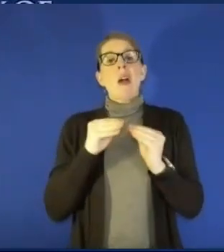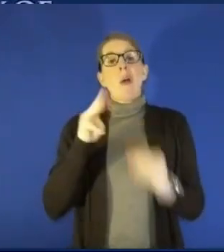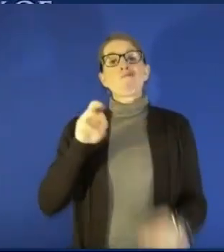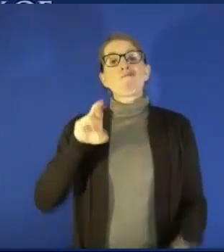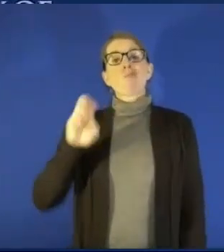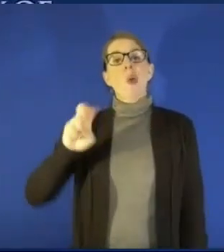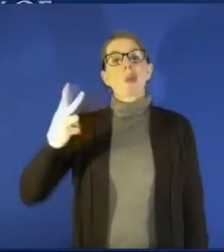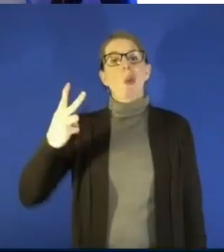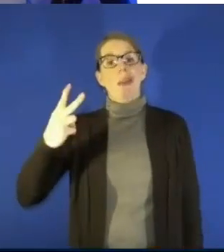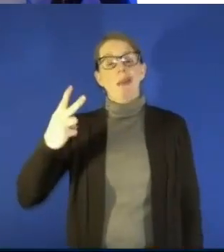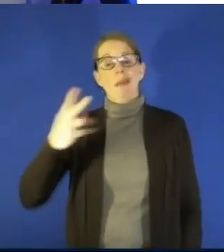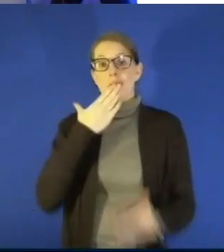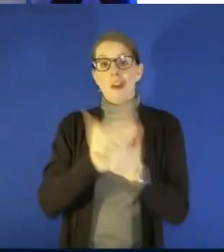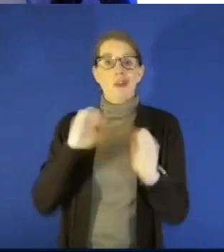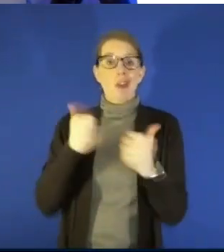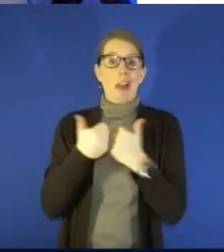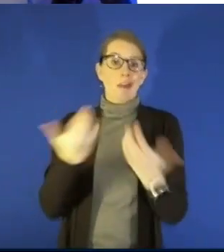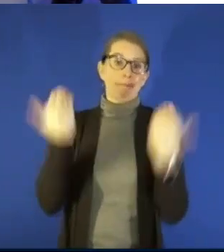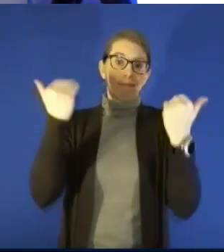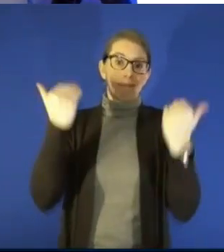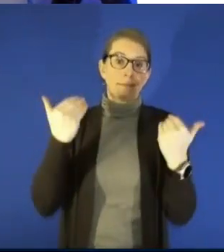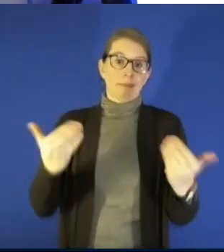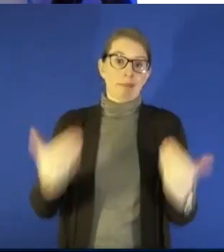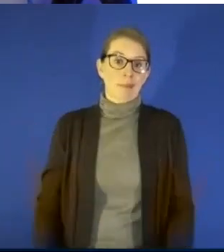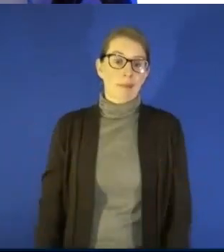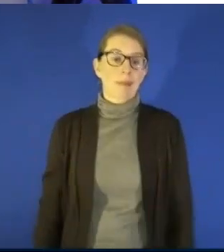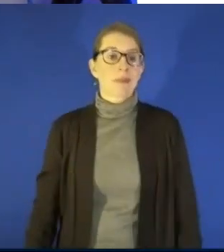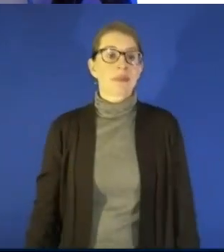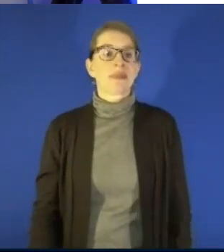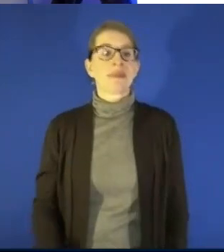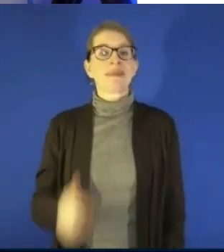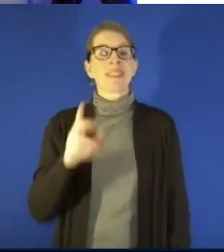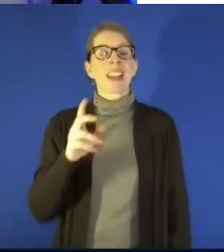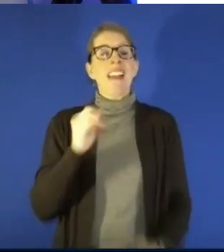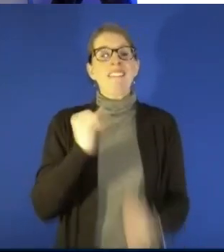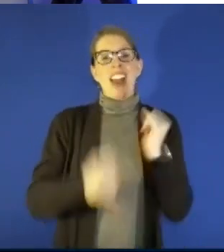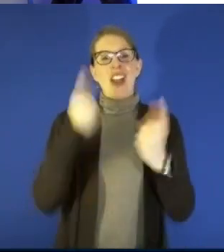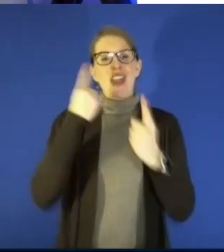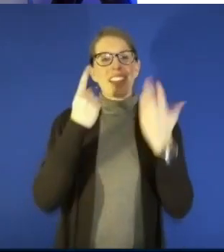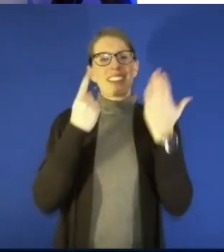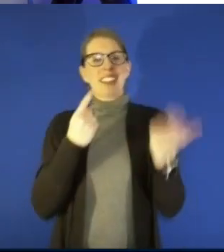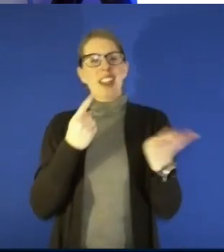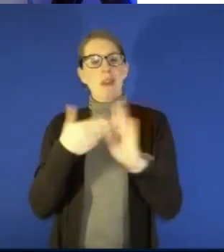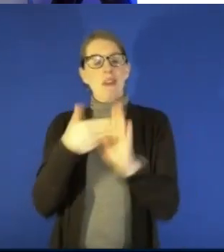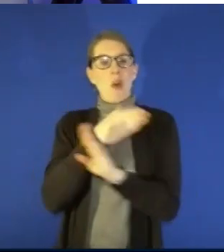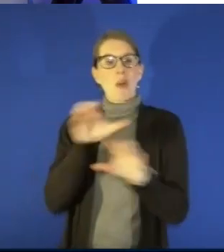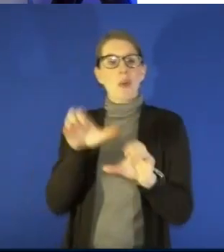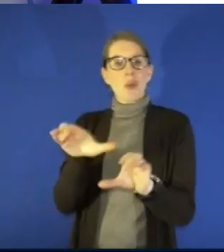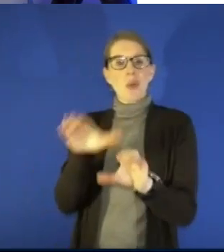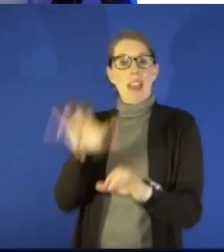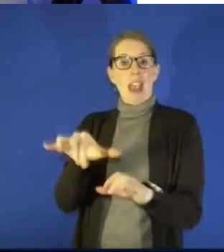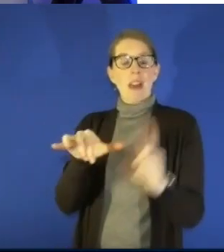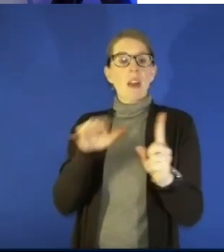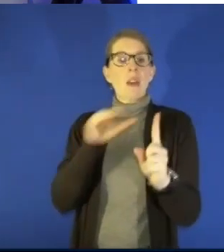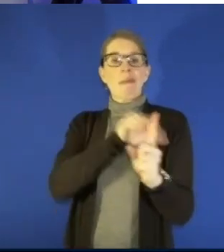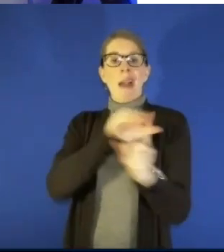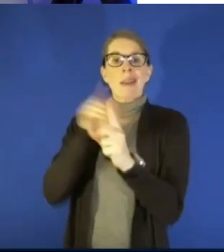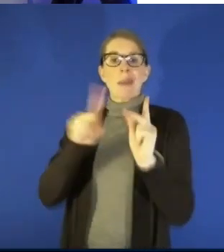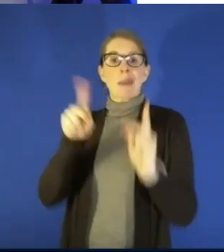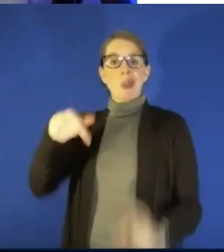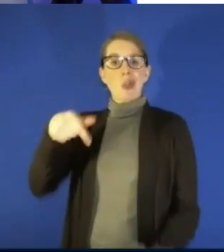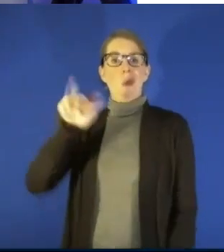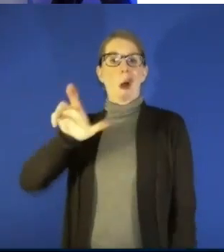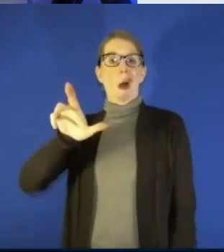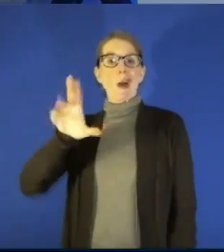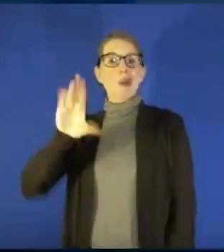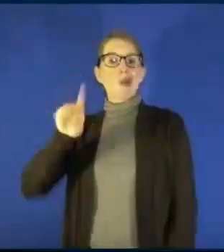to have. Let's go. Let's do it. Okay, Dr. Castro, I want to get to final thoughts from you, but before we do that, I want to remind folks of the QR code that is on their screen.